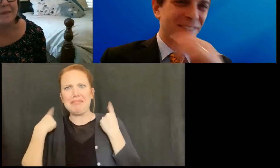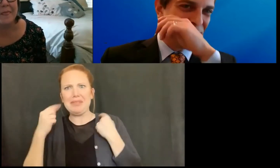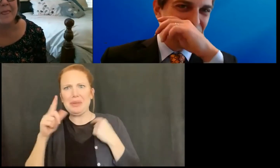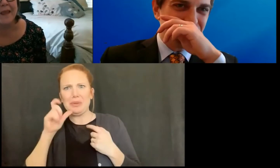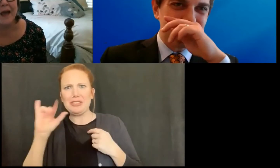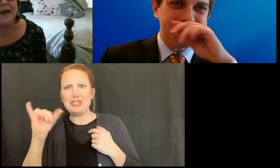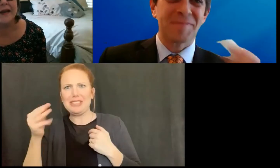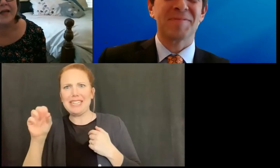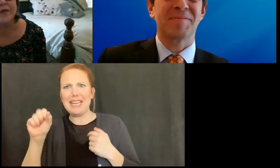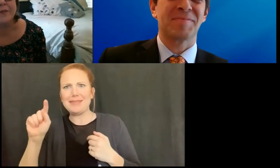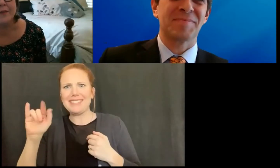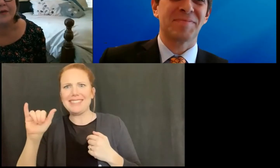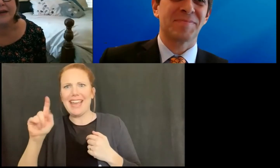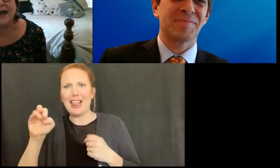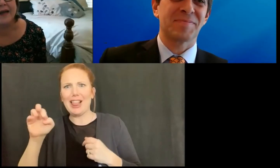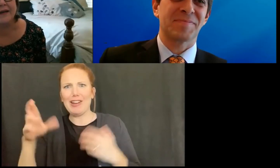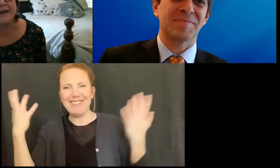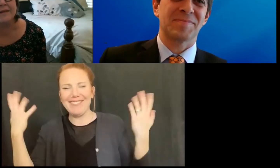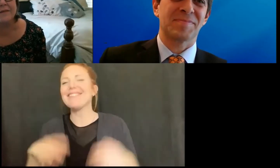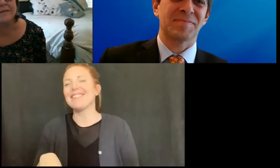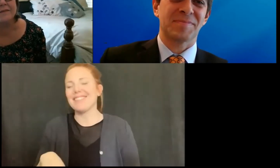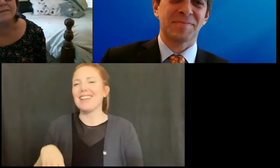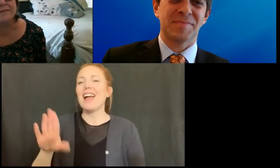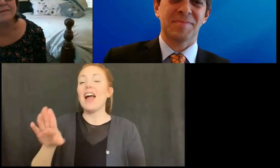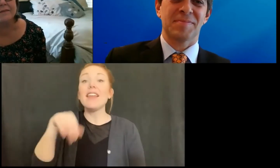reference. Another memory, not